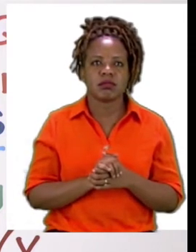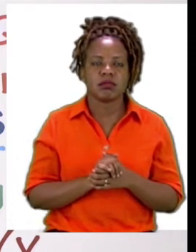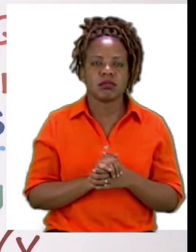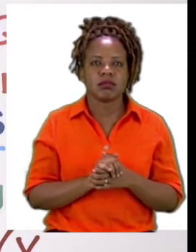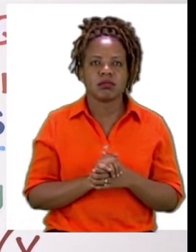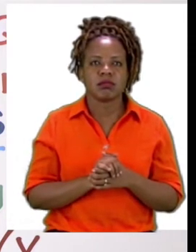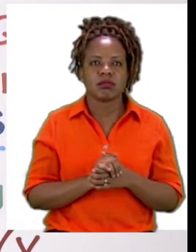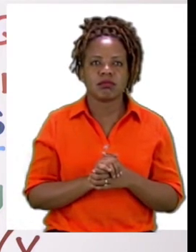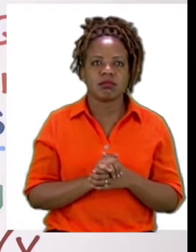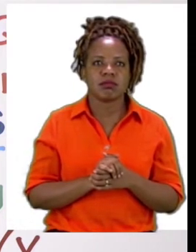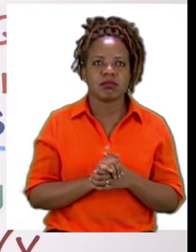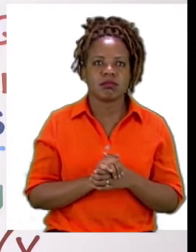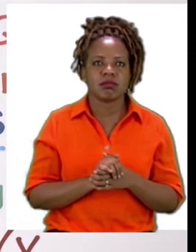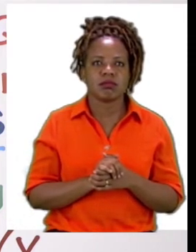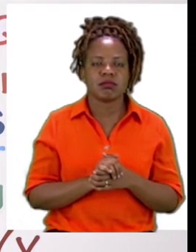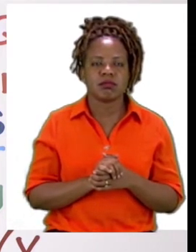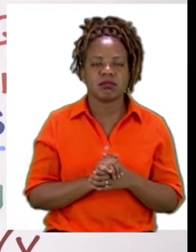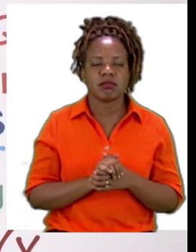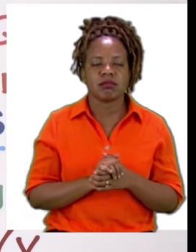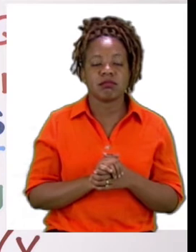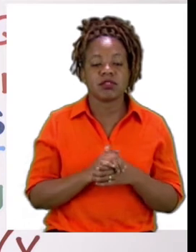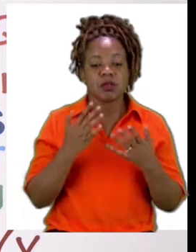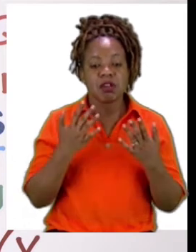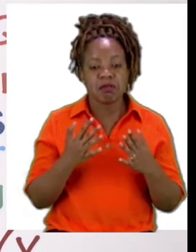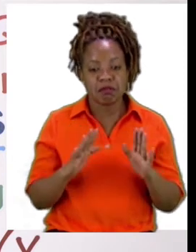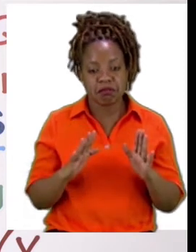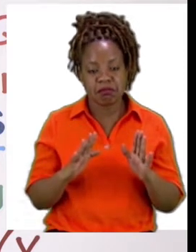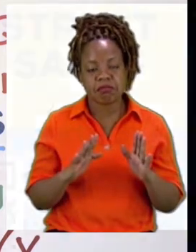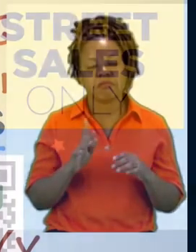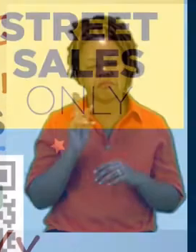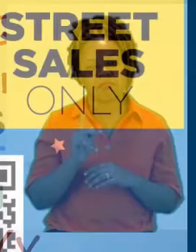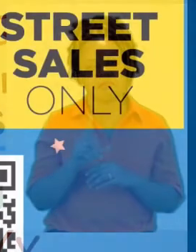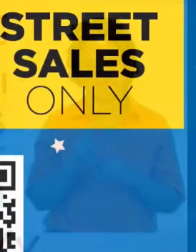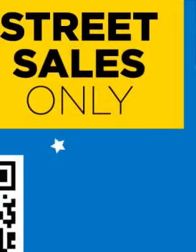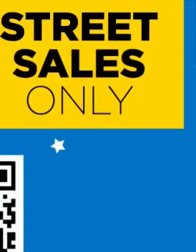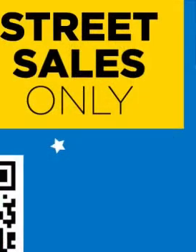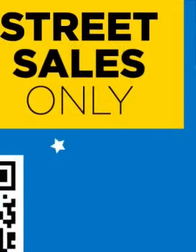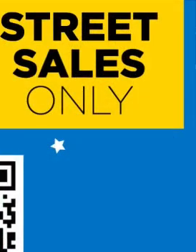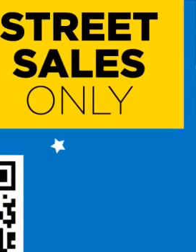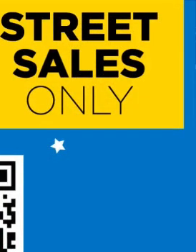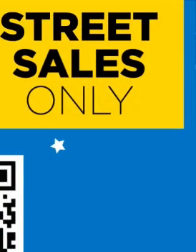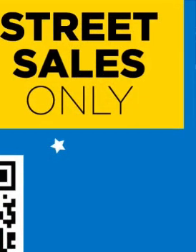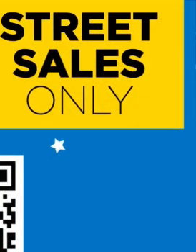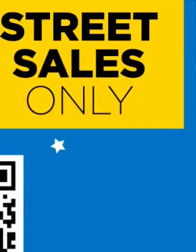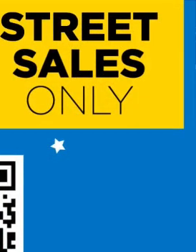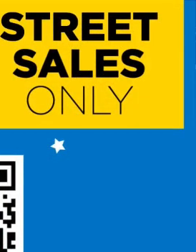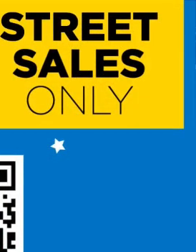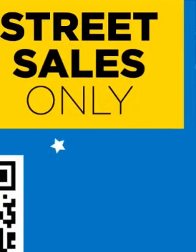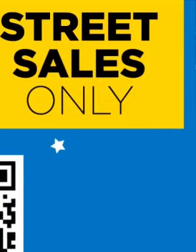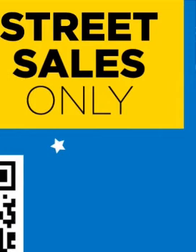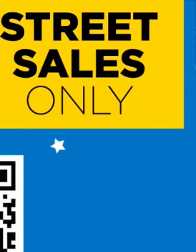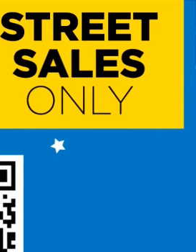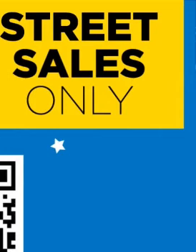letters. I'm going to see you when you are done after the advert break. Follow us on MyZone Facebook, Active